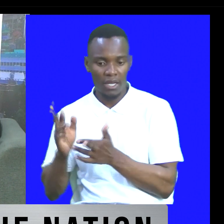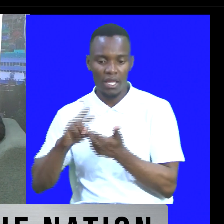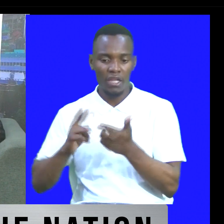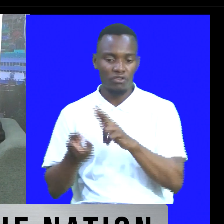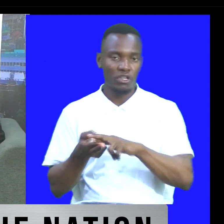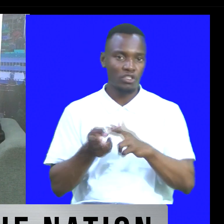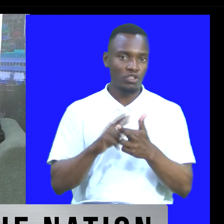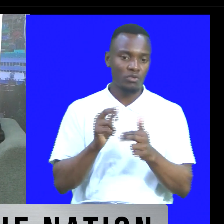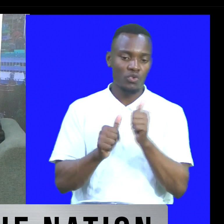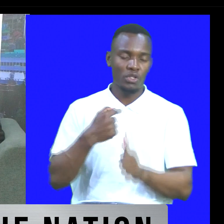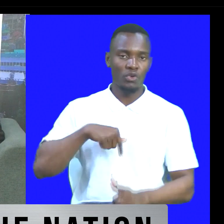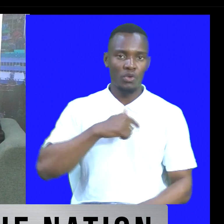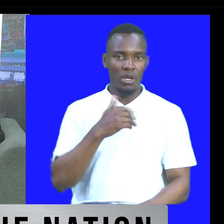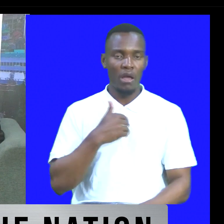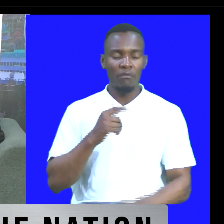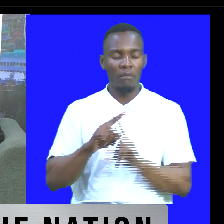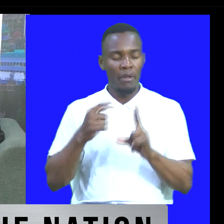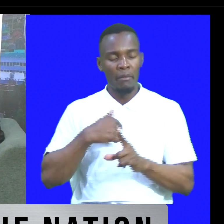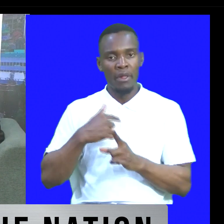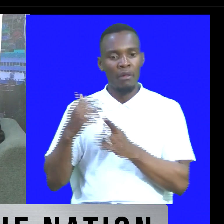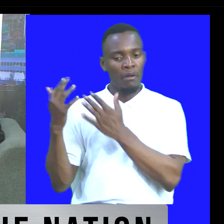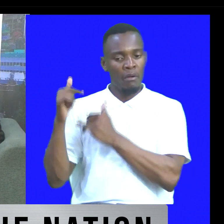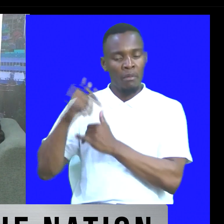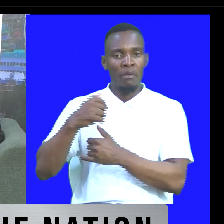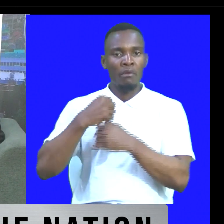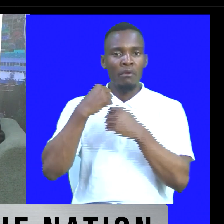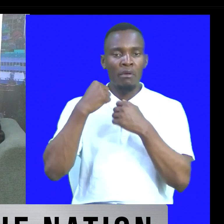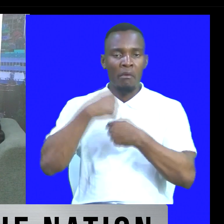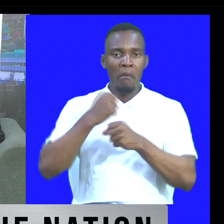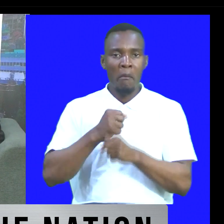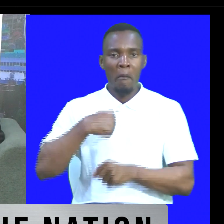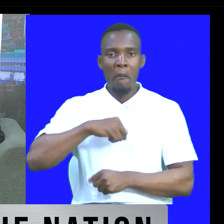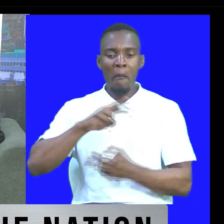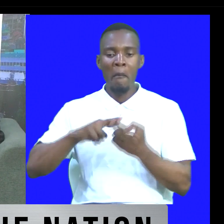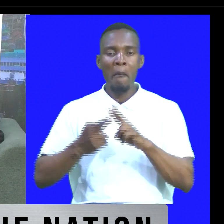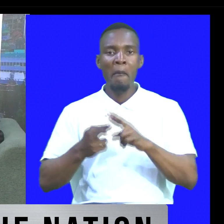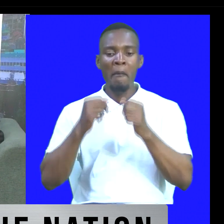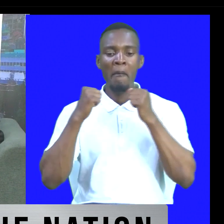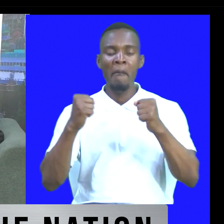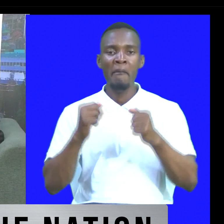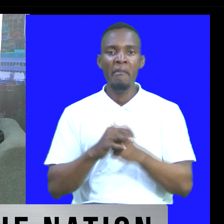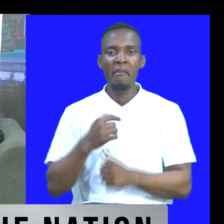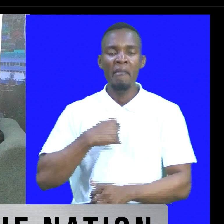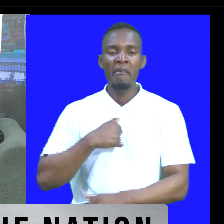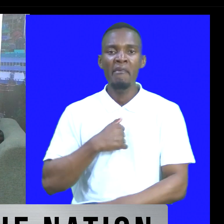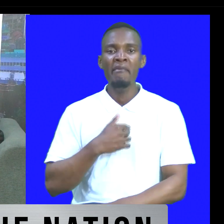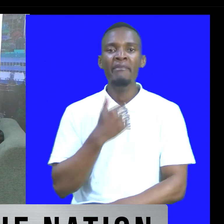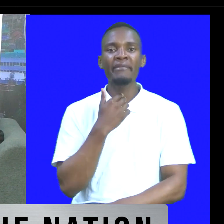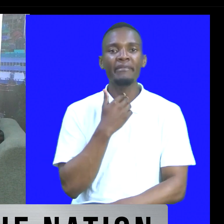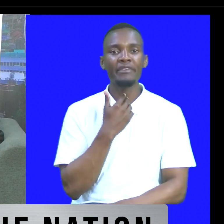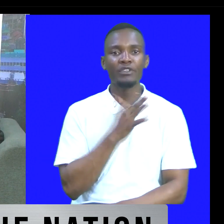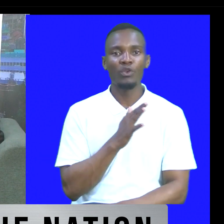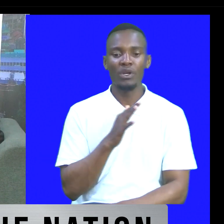we've had. I hope that it's going to strengthen that also. Right. I don't want us to be exposed to having stadiums that